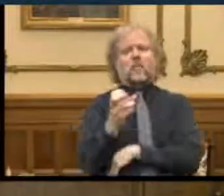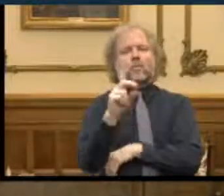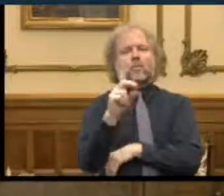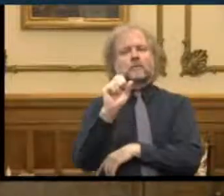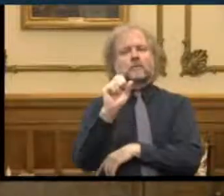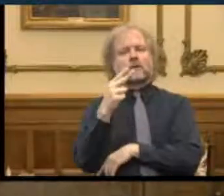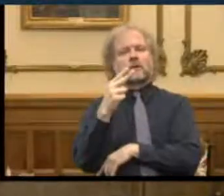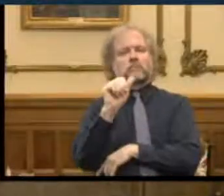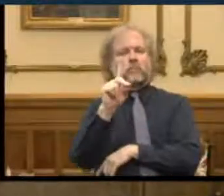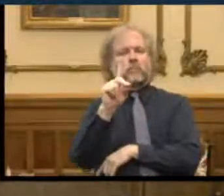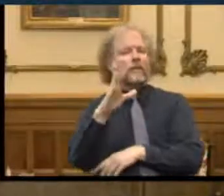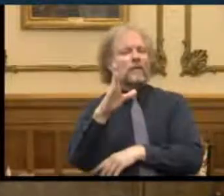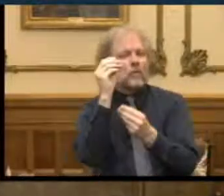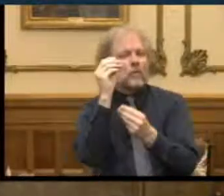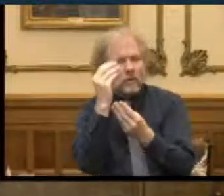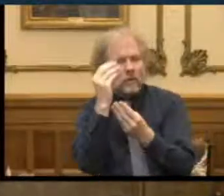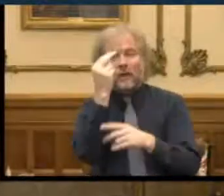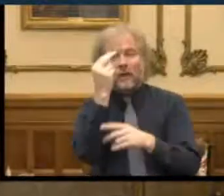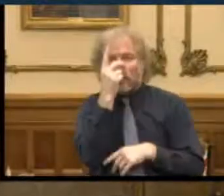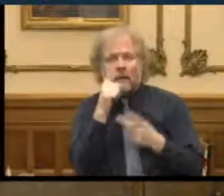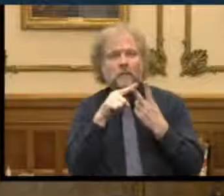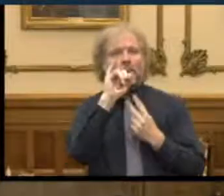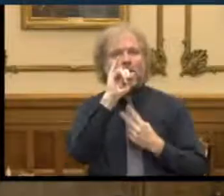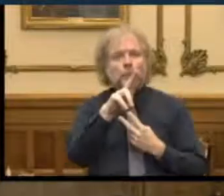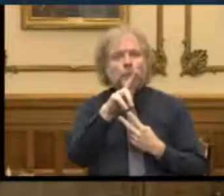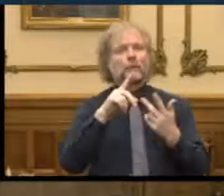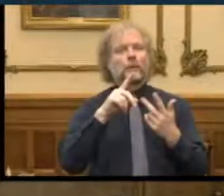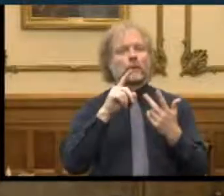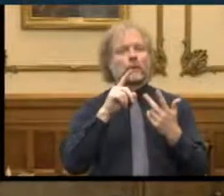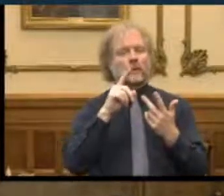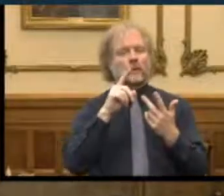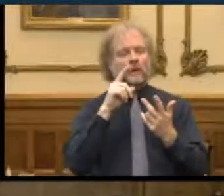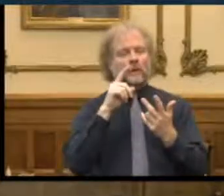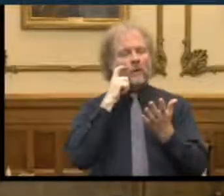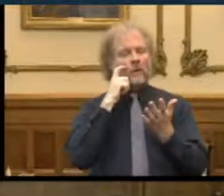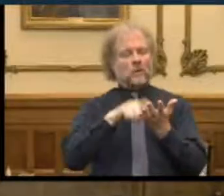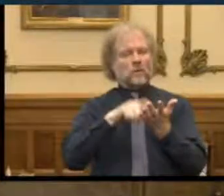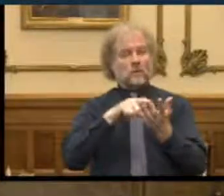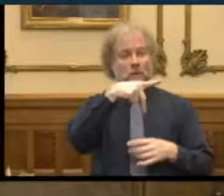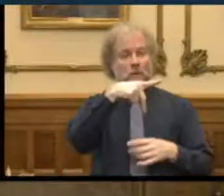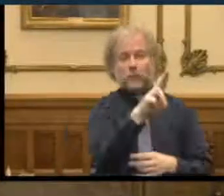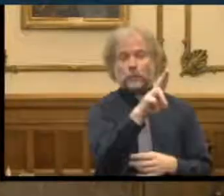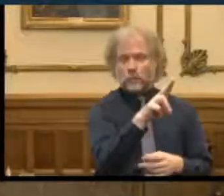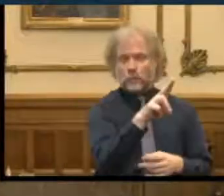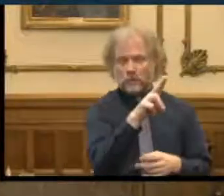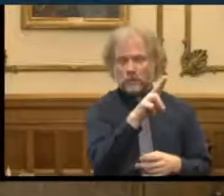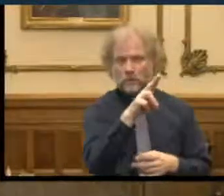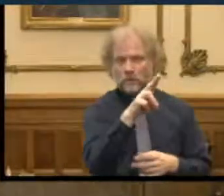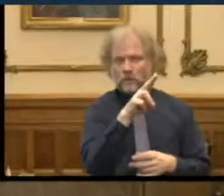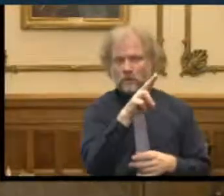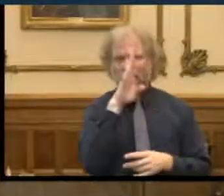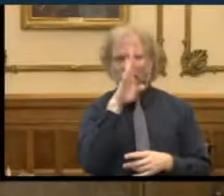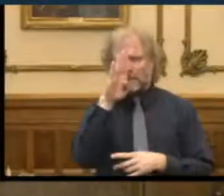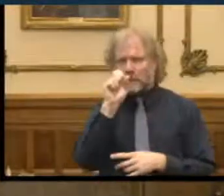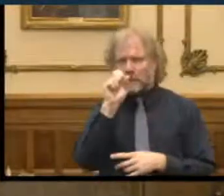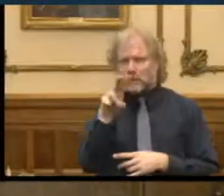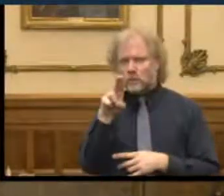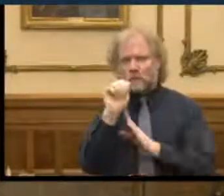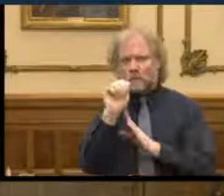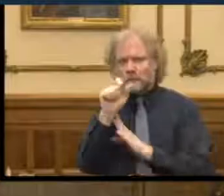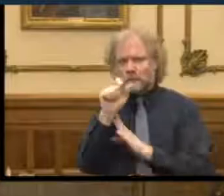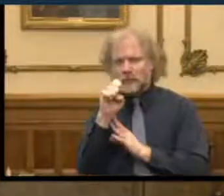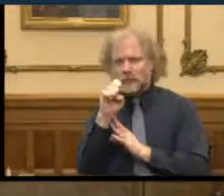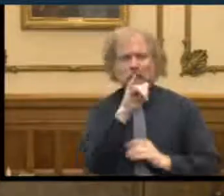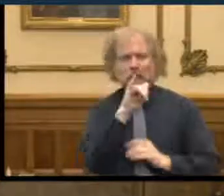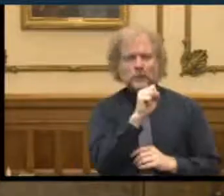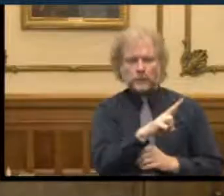data. So if you look for Notre Dame and IU, and you can see this with Purdue, I think Ball State and ISU are also